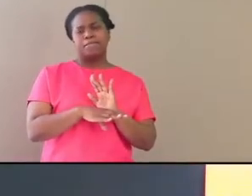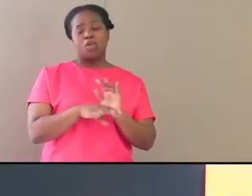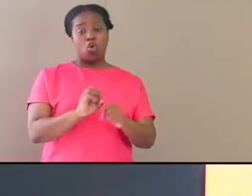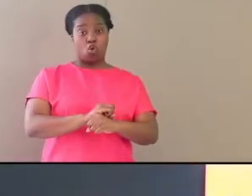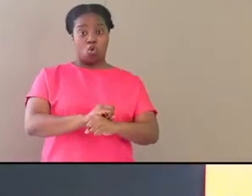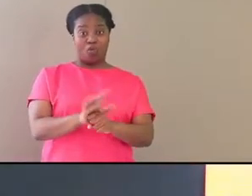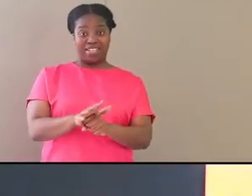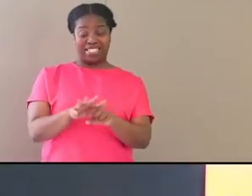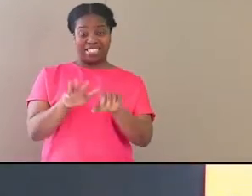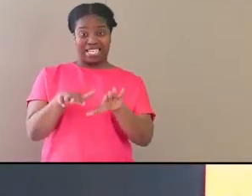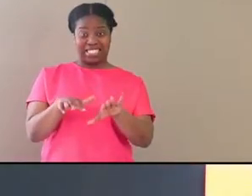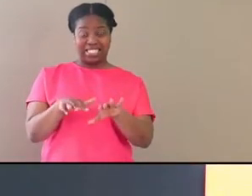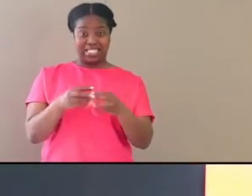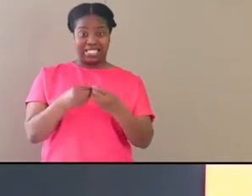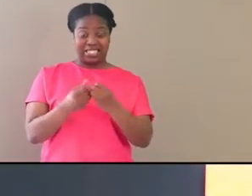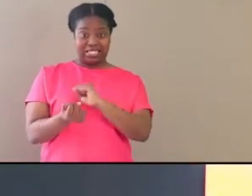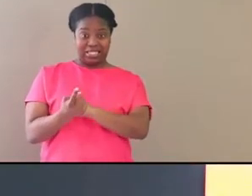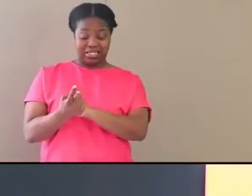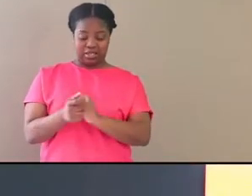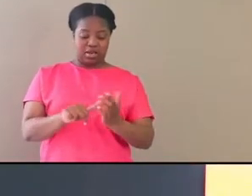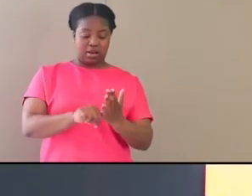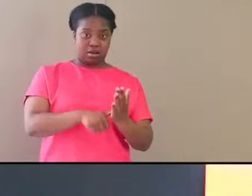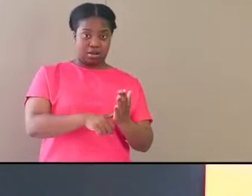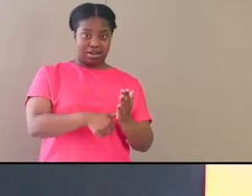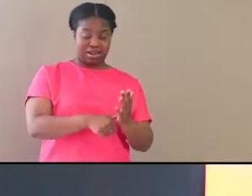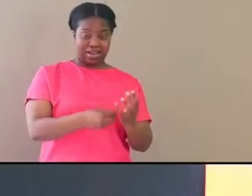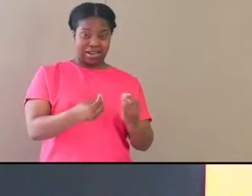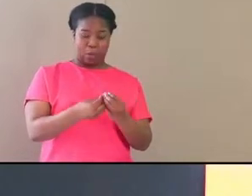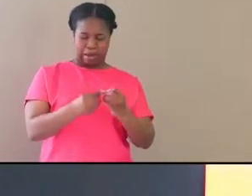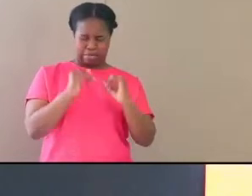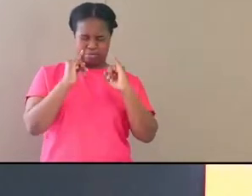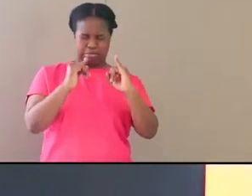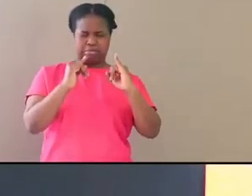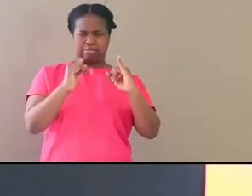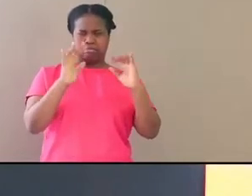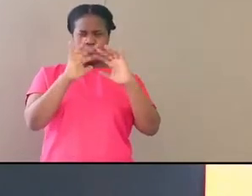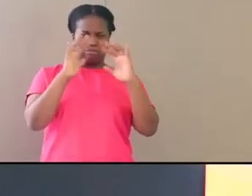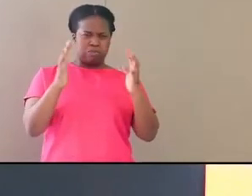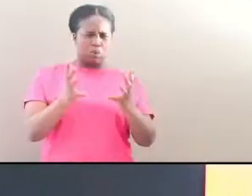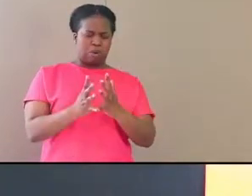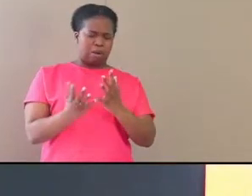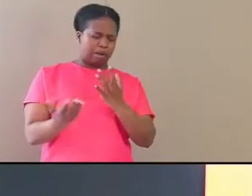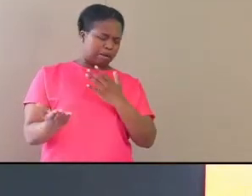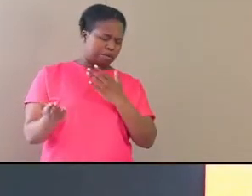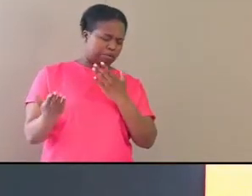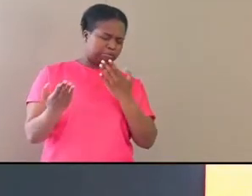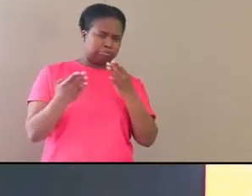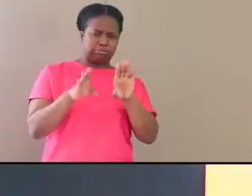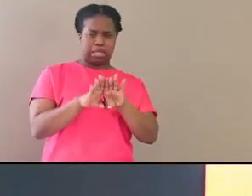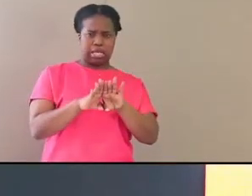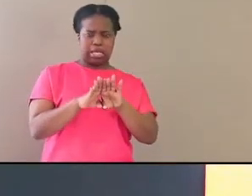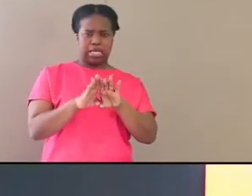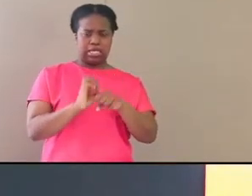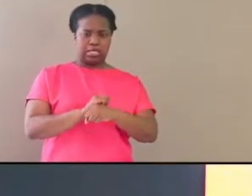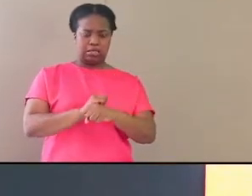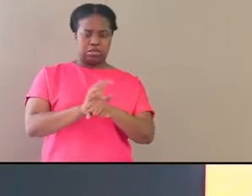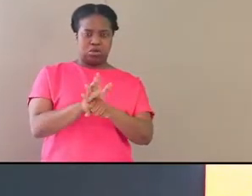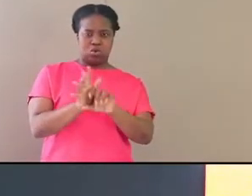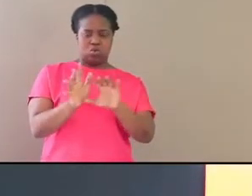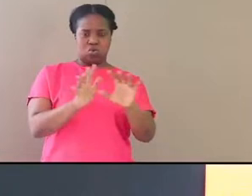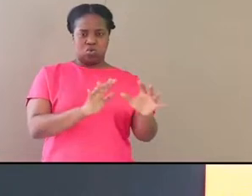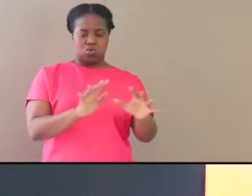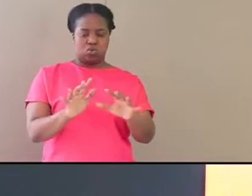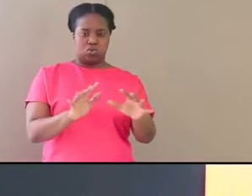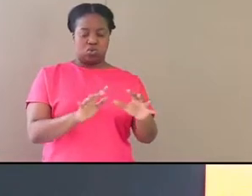referred to, is a program that happened during a crisis, but it enabled us to look at things, commitments